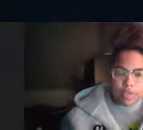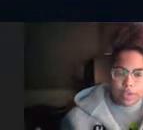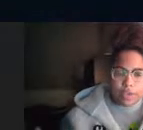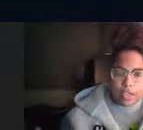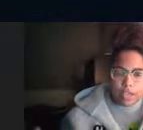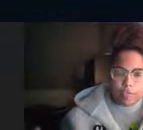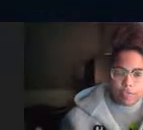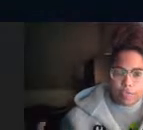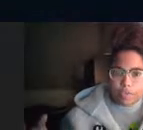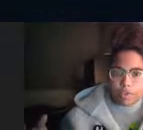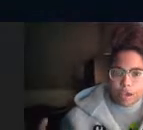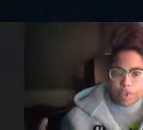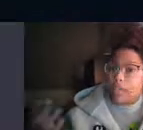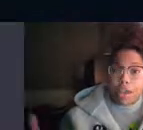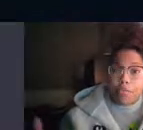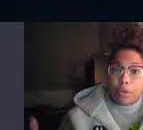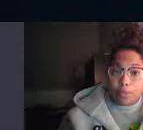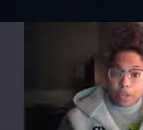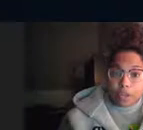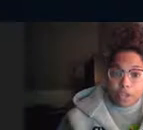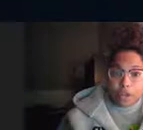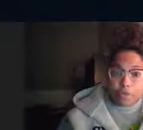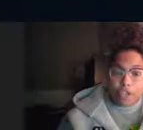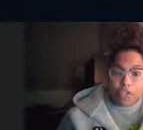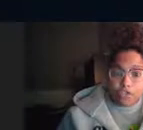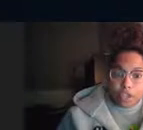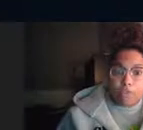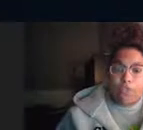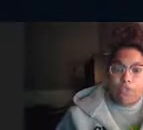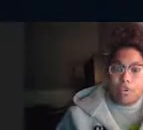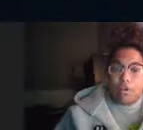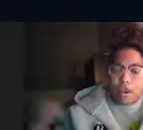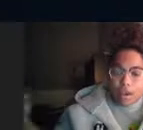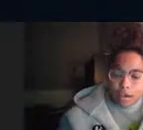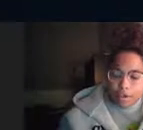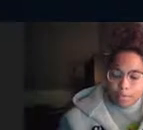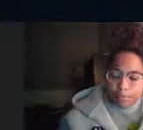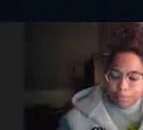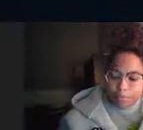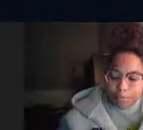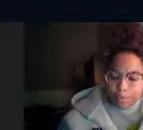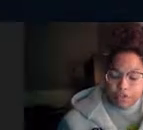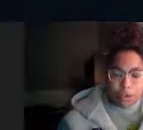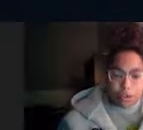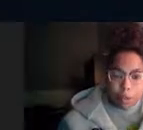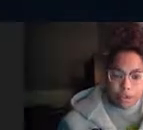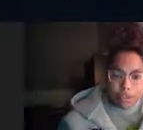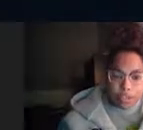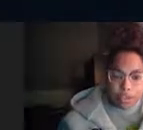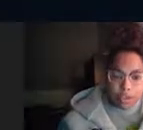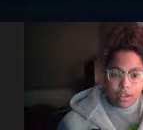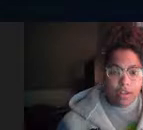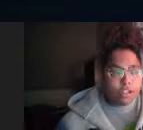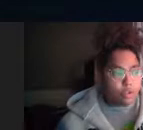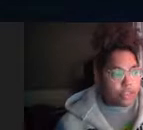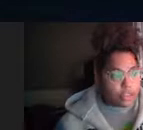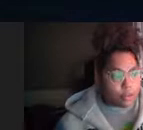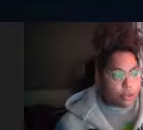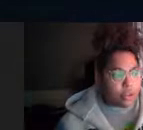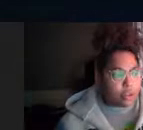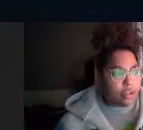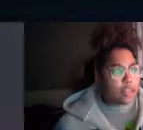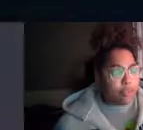When someone is having is not able to breathe, you're able to intervene before first responders get there.